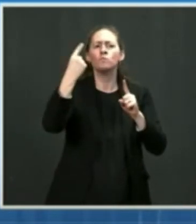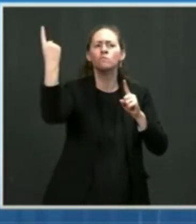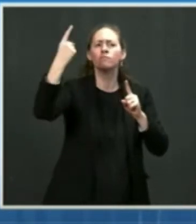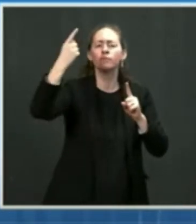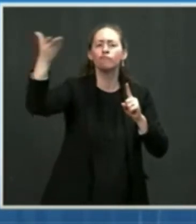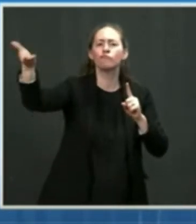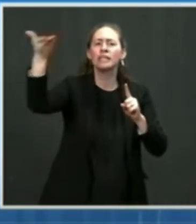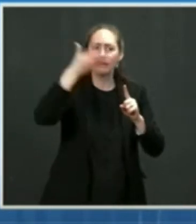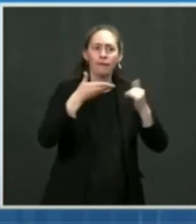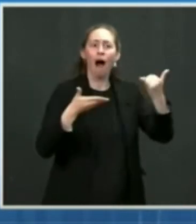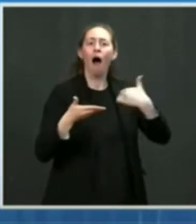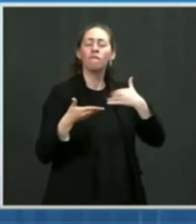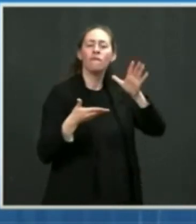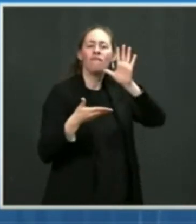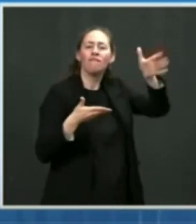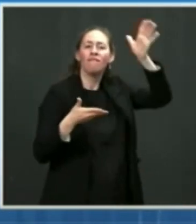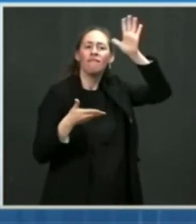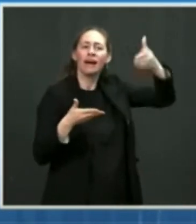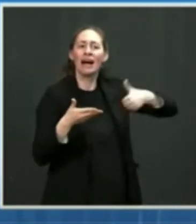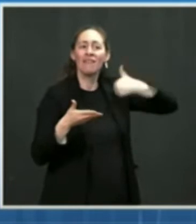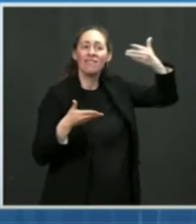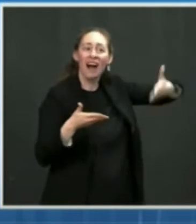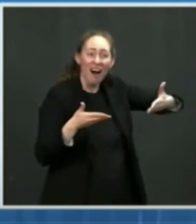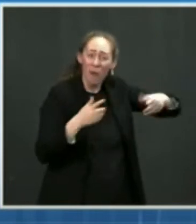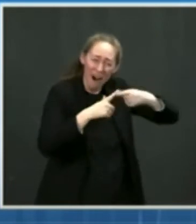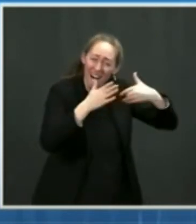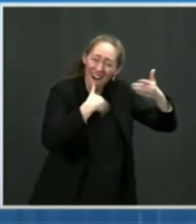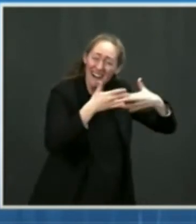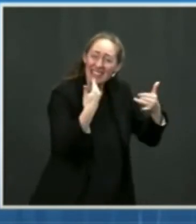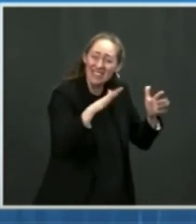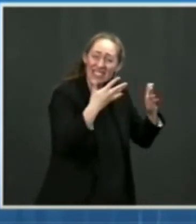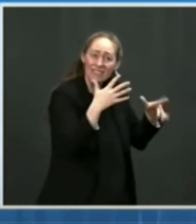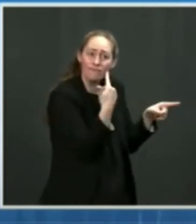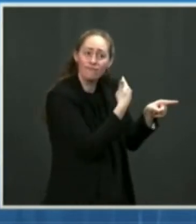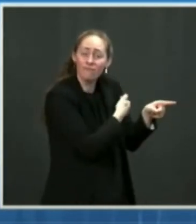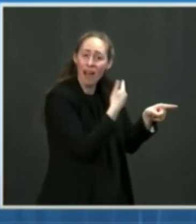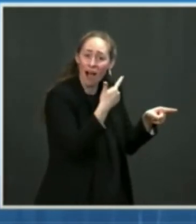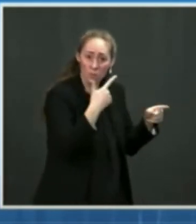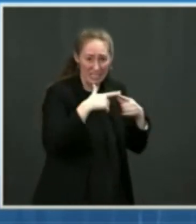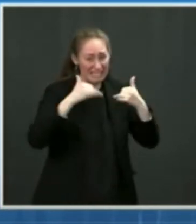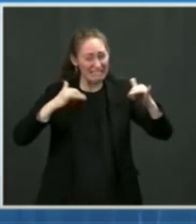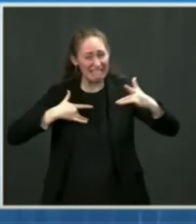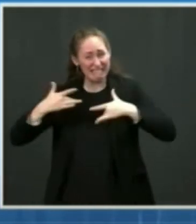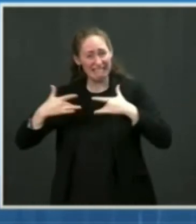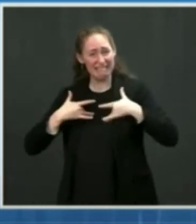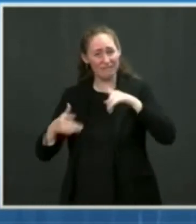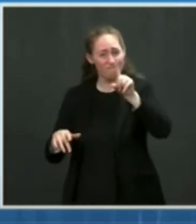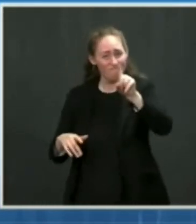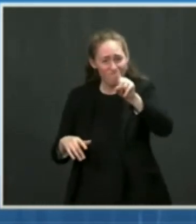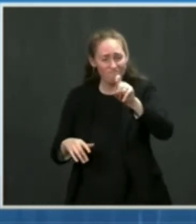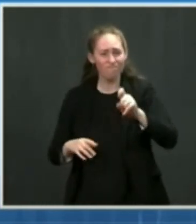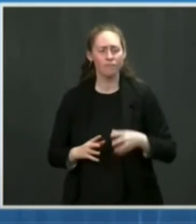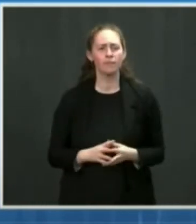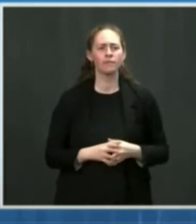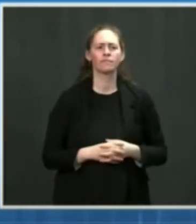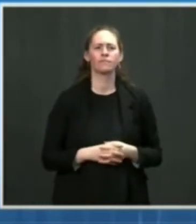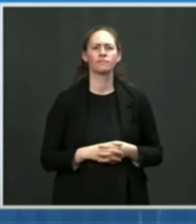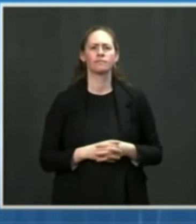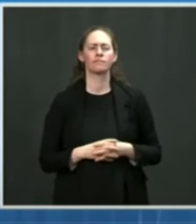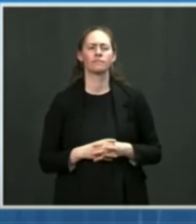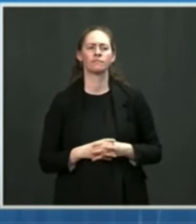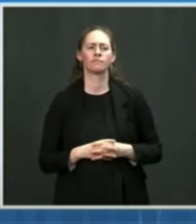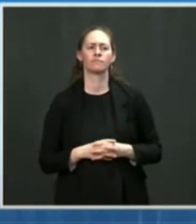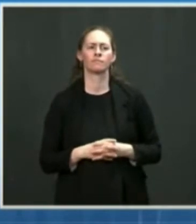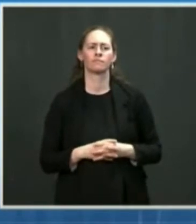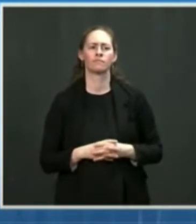parents. Well, yeah, I think either Dr. Walenksy or Dr. Fauci are welcome to